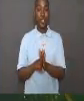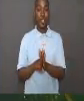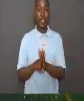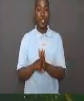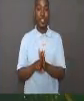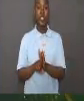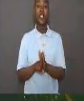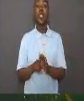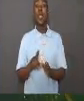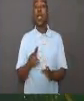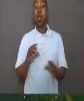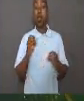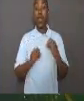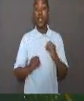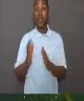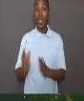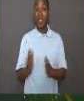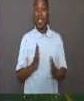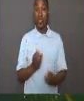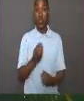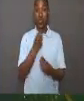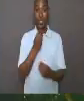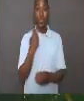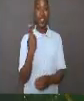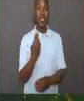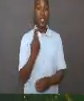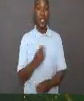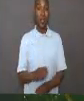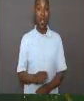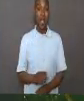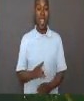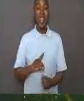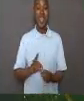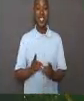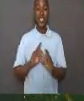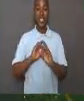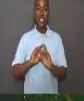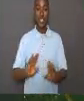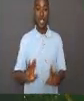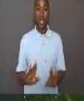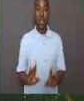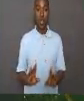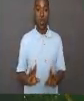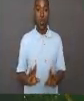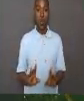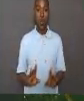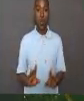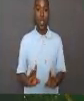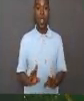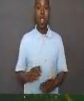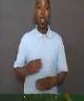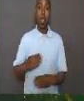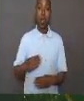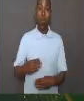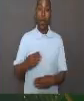digested food. They work by attaching themselves to the wall